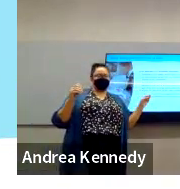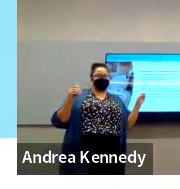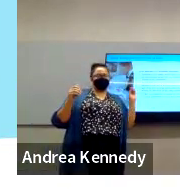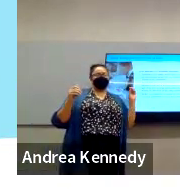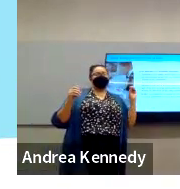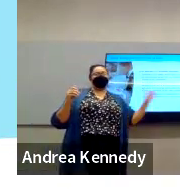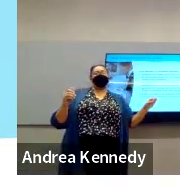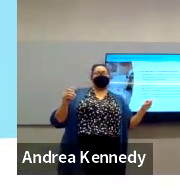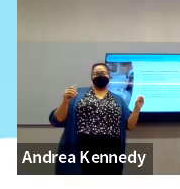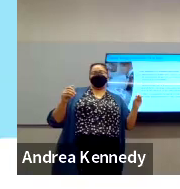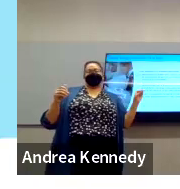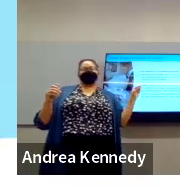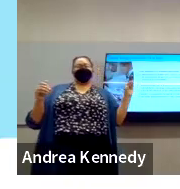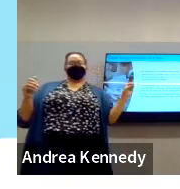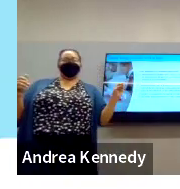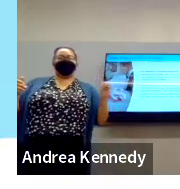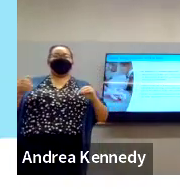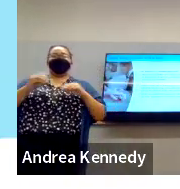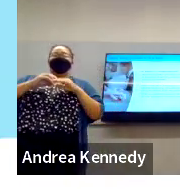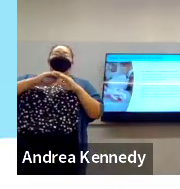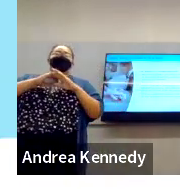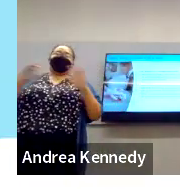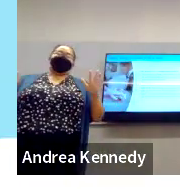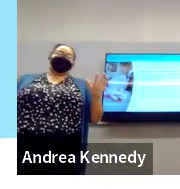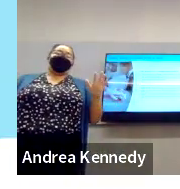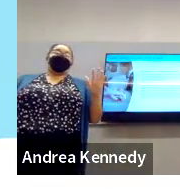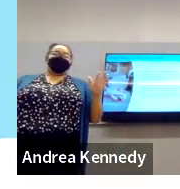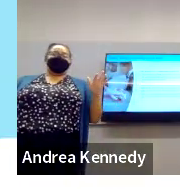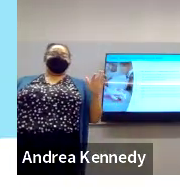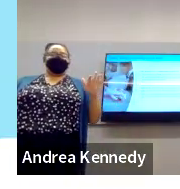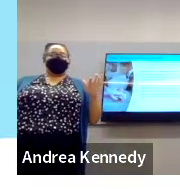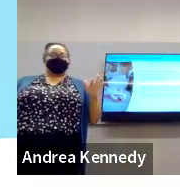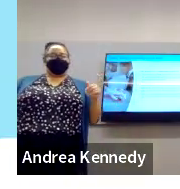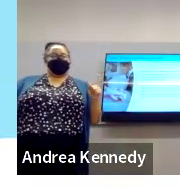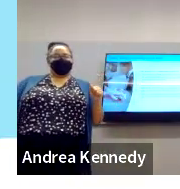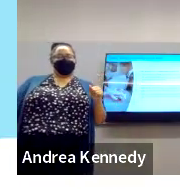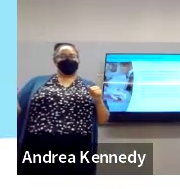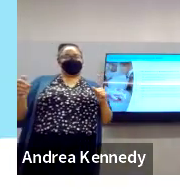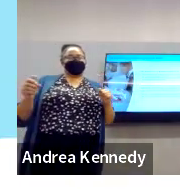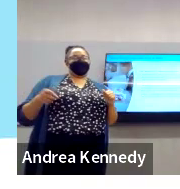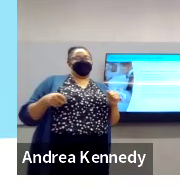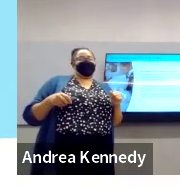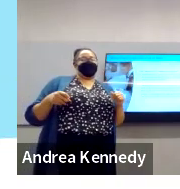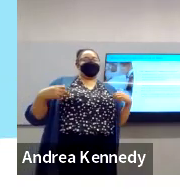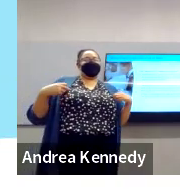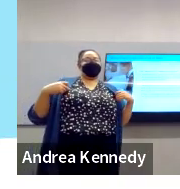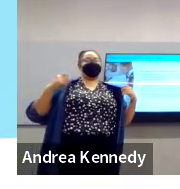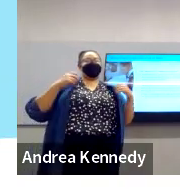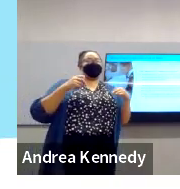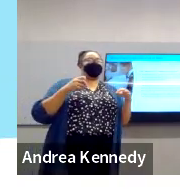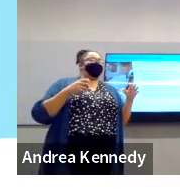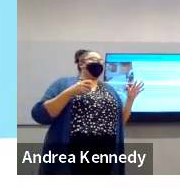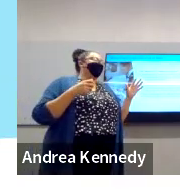utility charges separately from their rent. So no rubs at that point. And